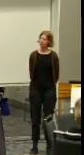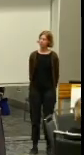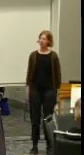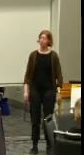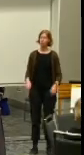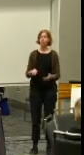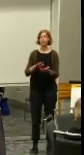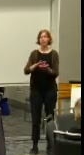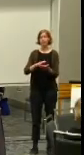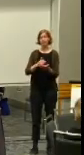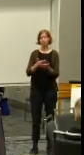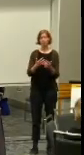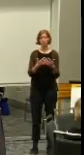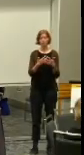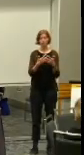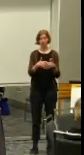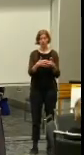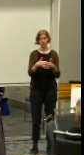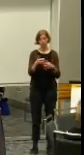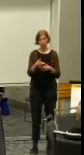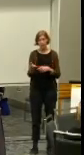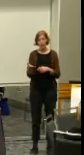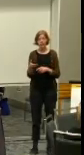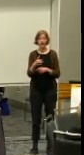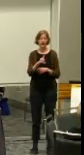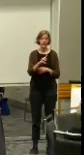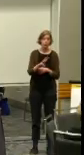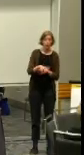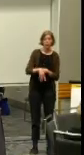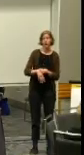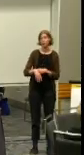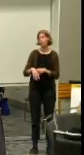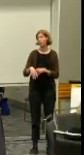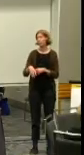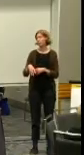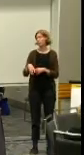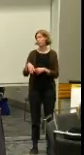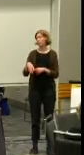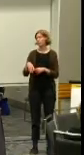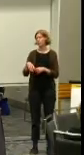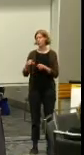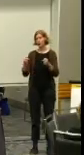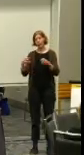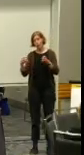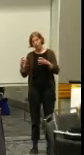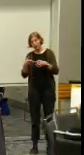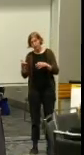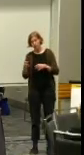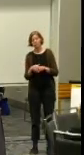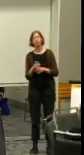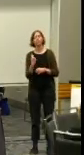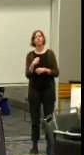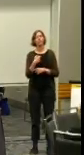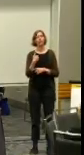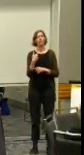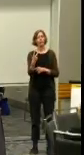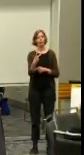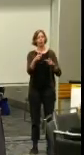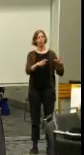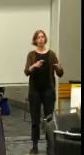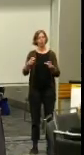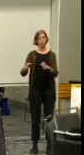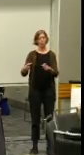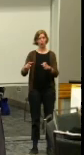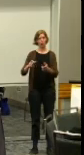appliances, we'll talk about for this one, is where we have the 2-burner cooktop, which is, it's